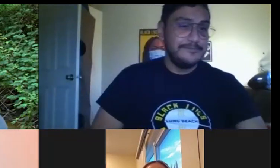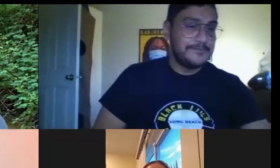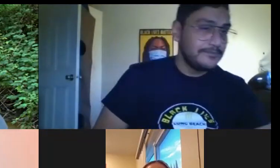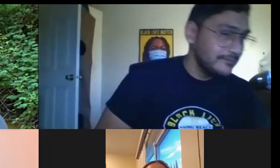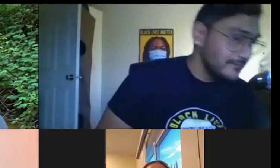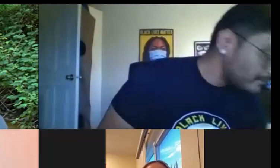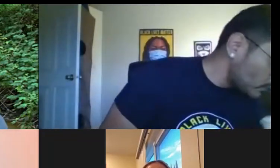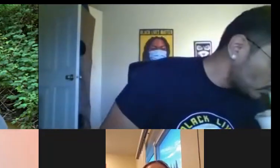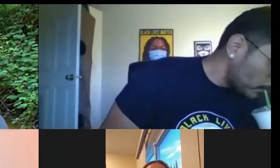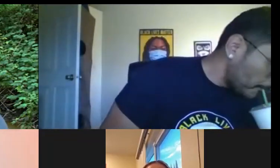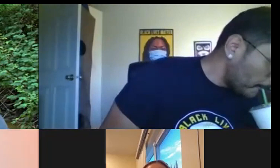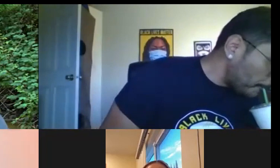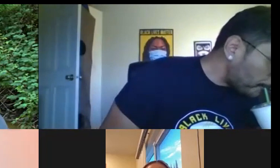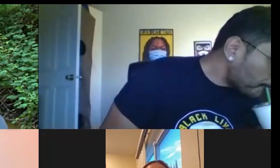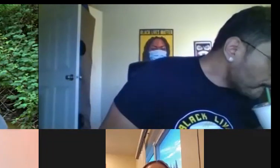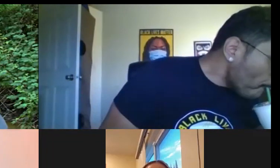Yes.